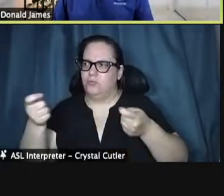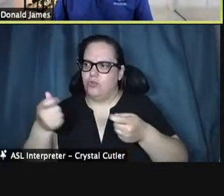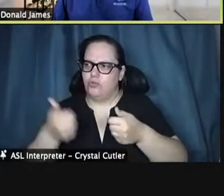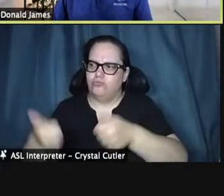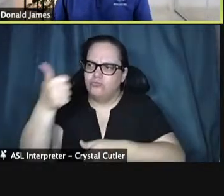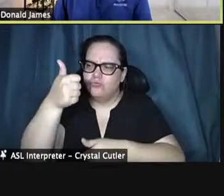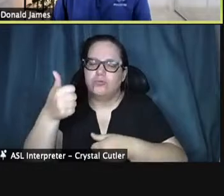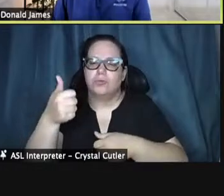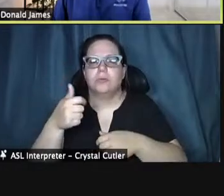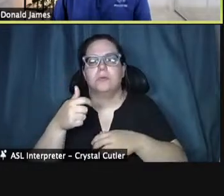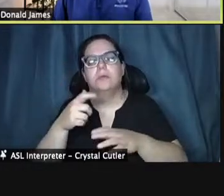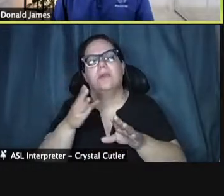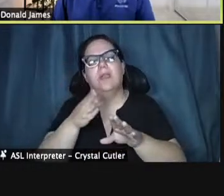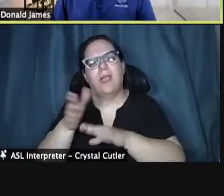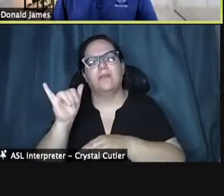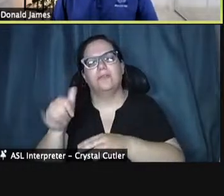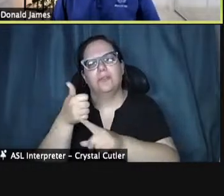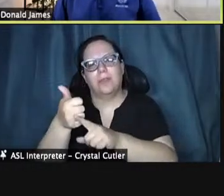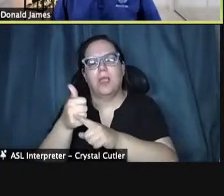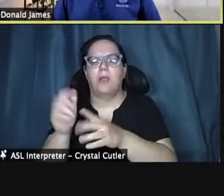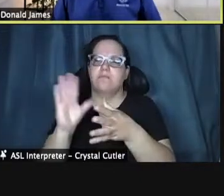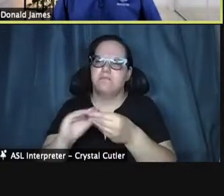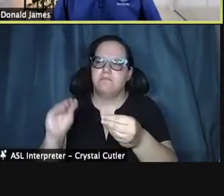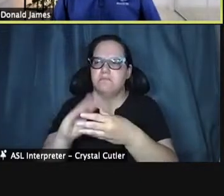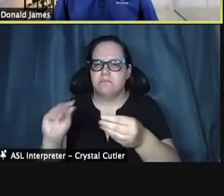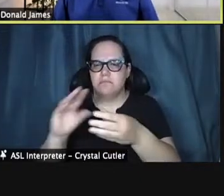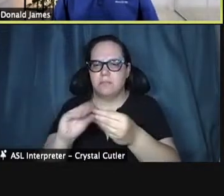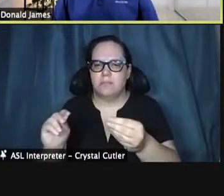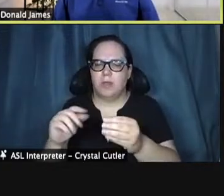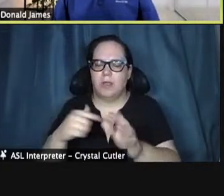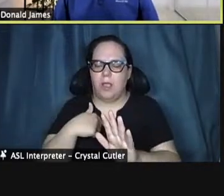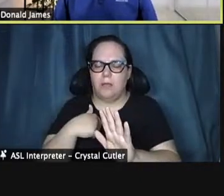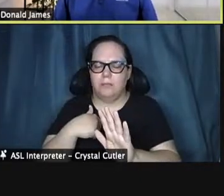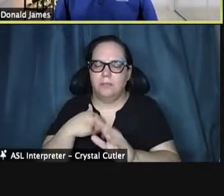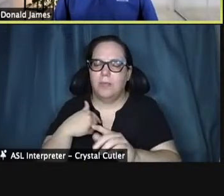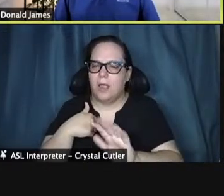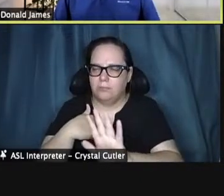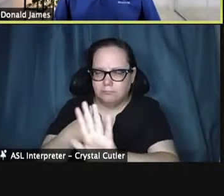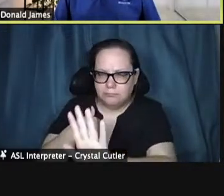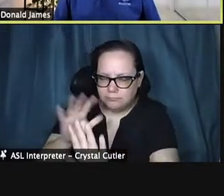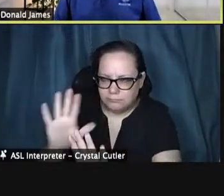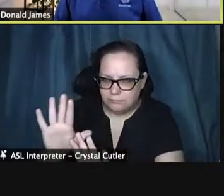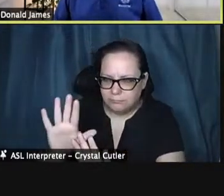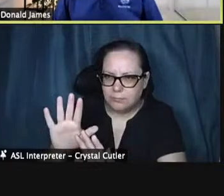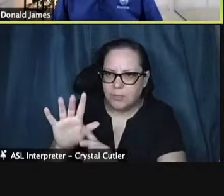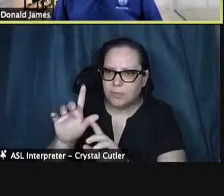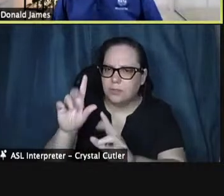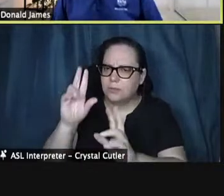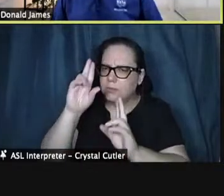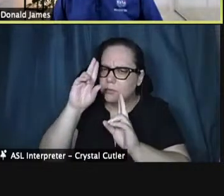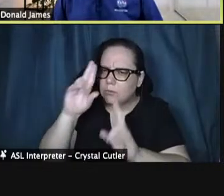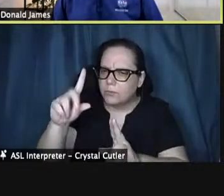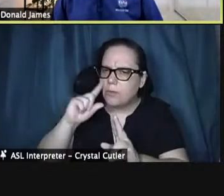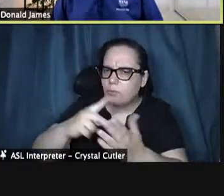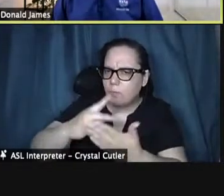my colleague went on for a while, I stopped them and asked this question. Well, with respect to the program and what you want to accomplish, is